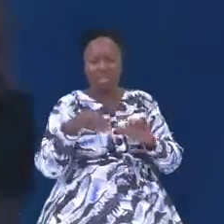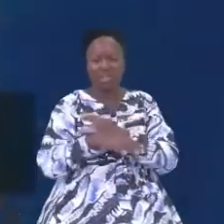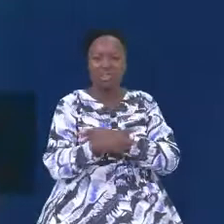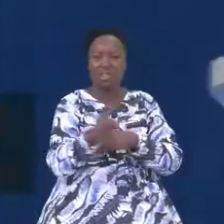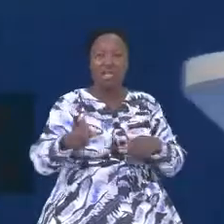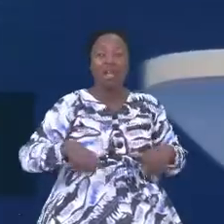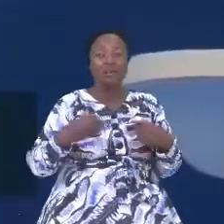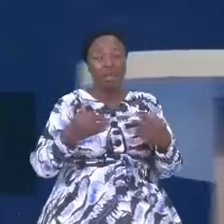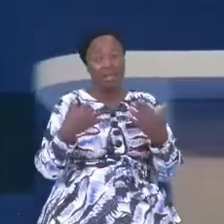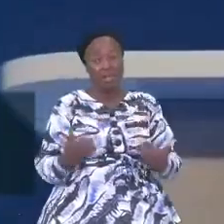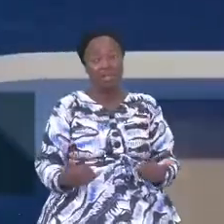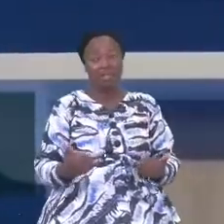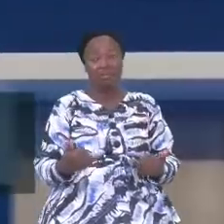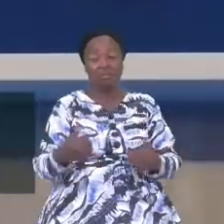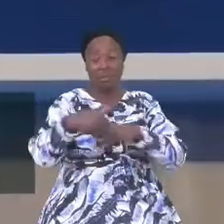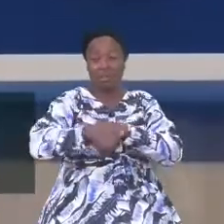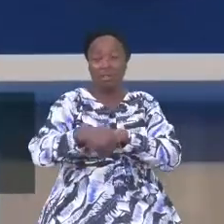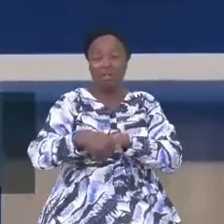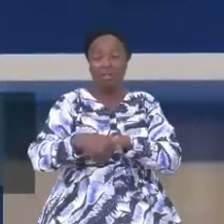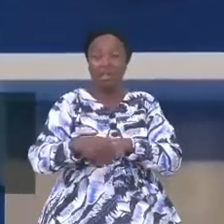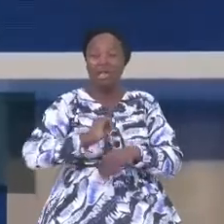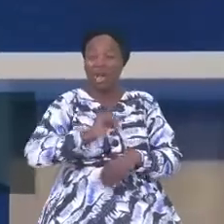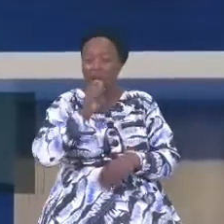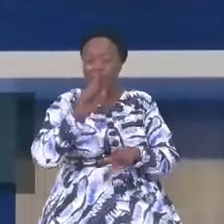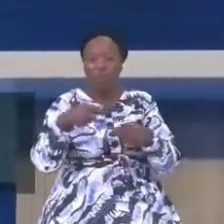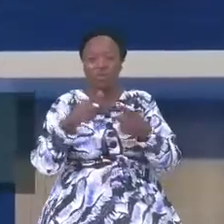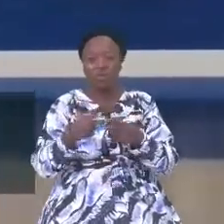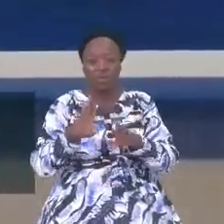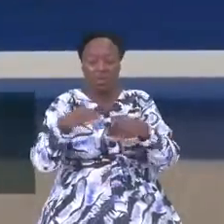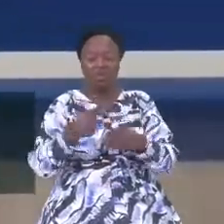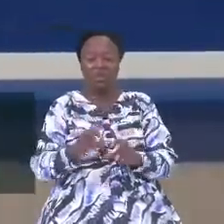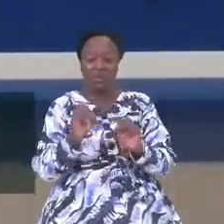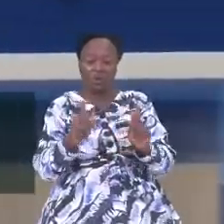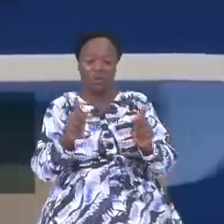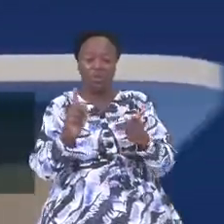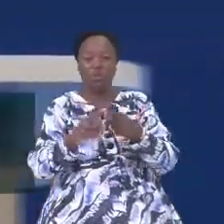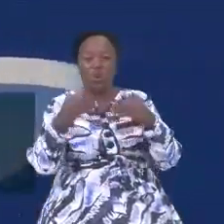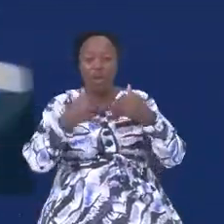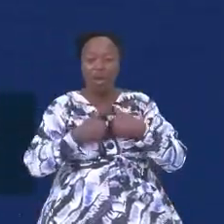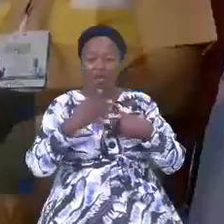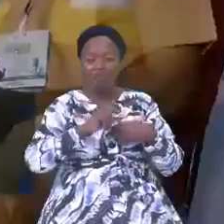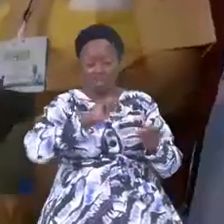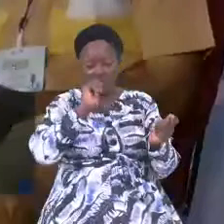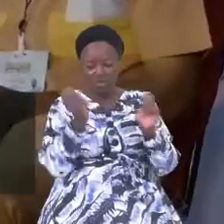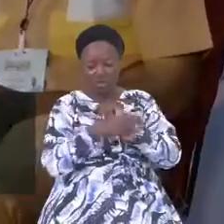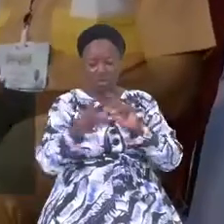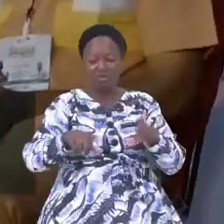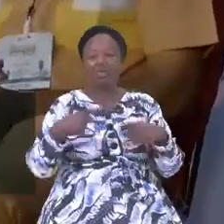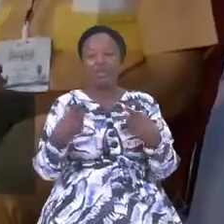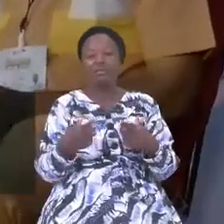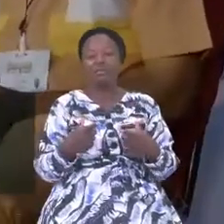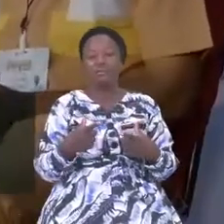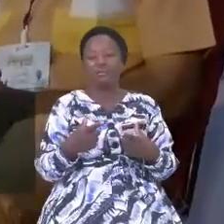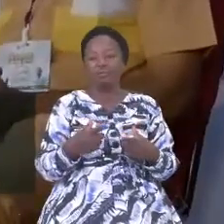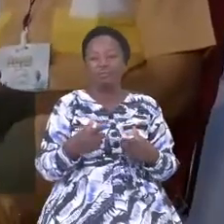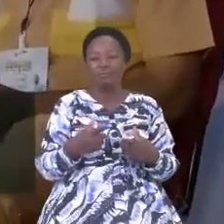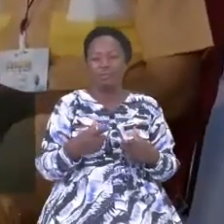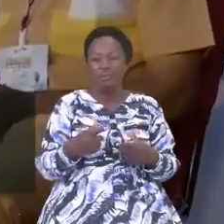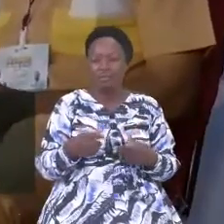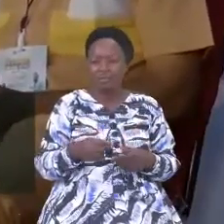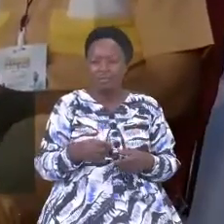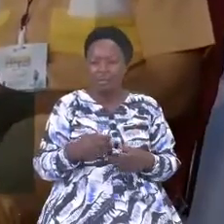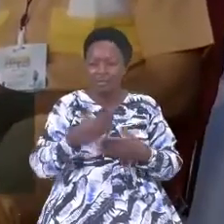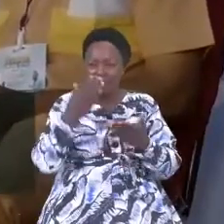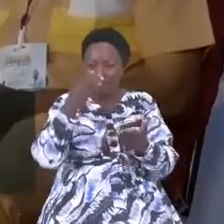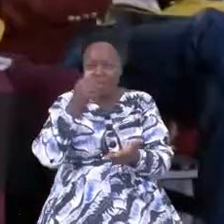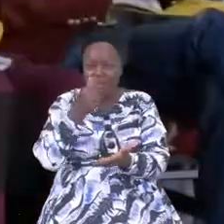And tonight, I'm going to give you the chance to have a turning point. I didn't hear you